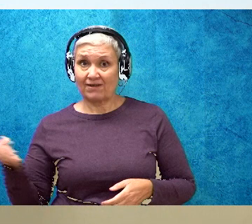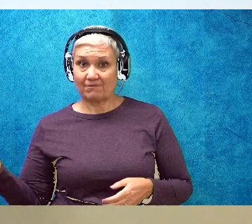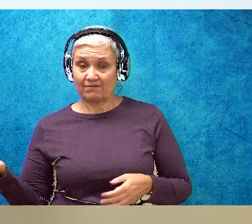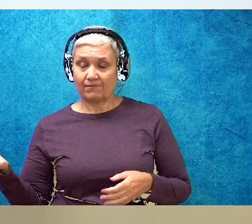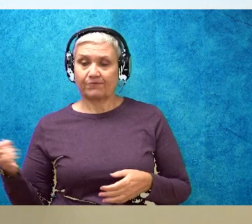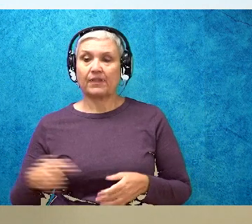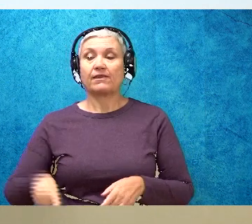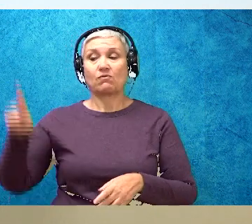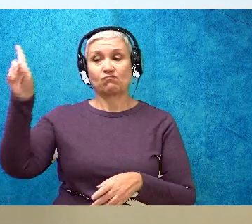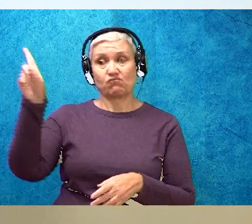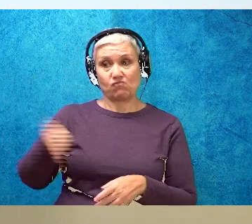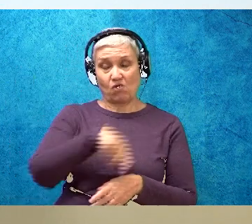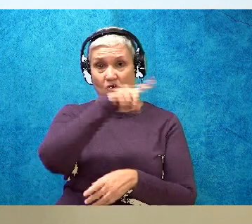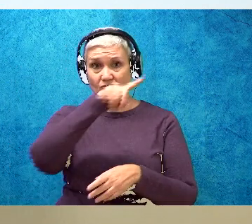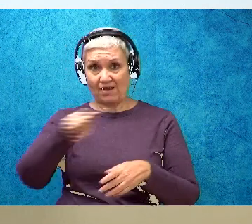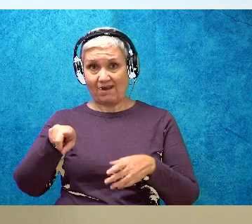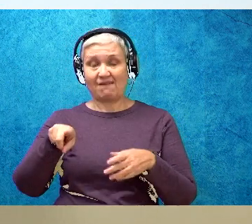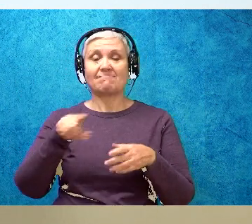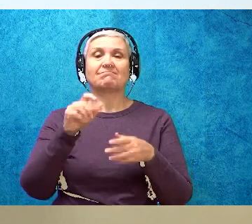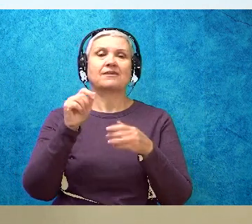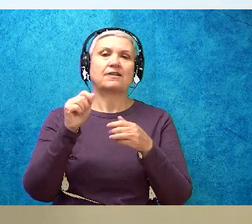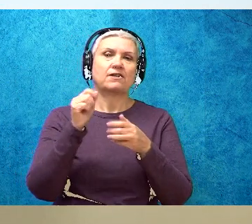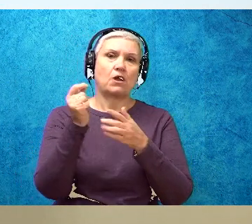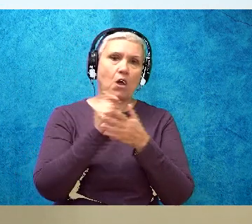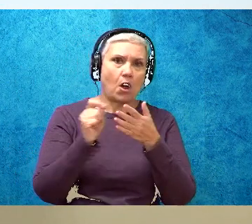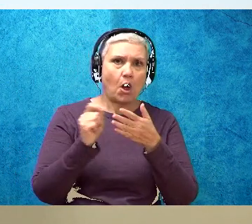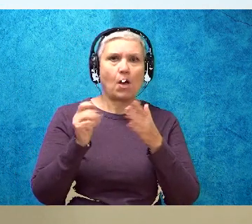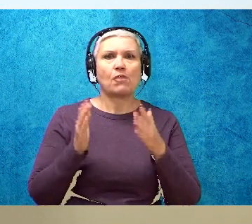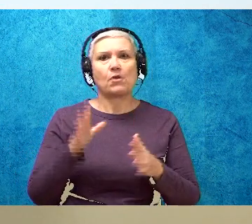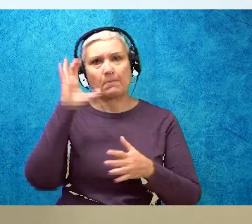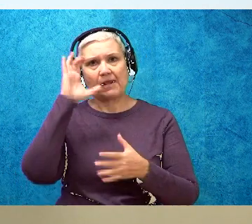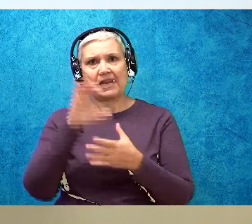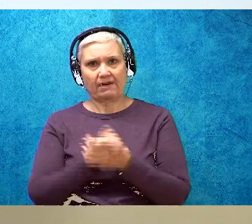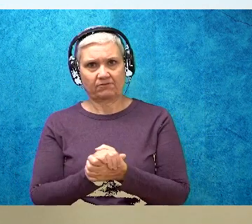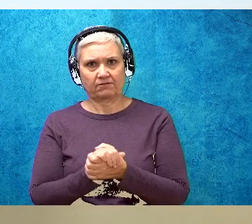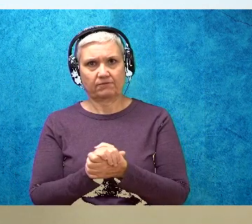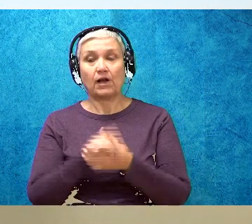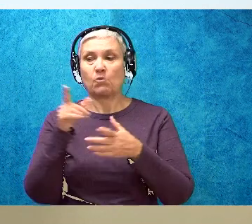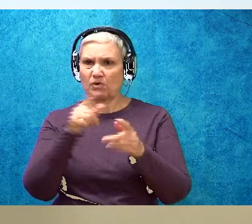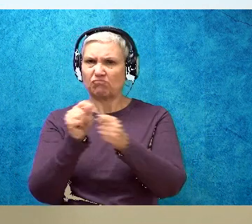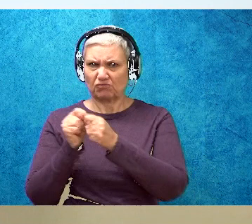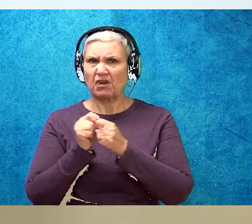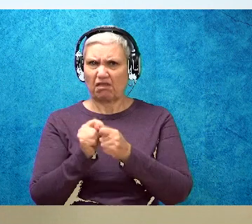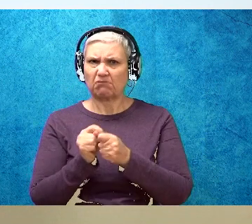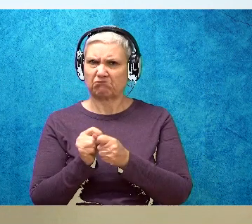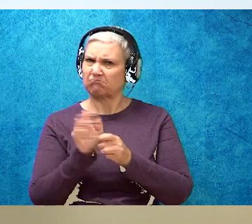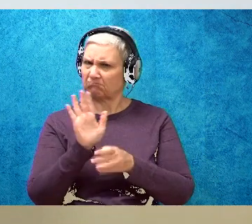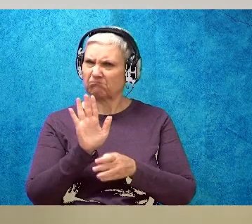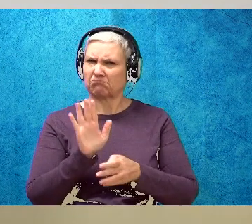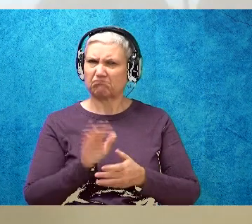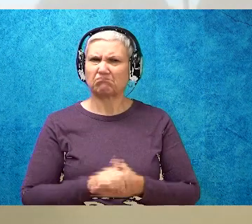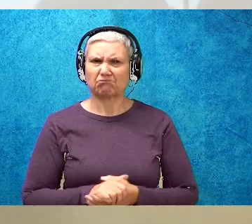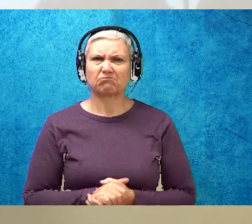author believes that and edit the theme sentence. Now we're going to do that together.